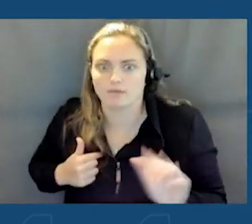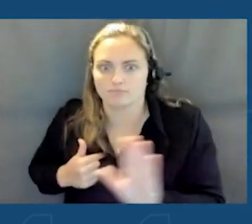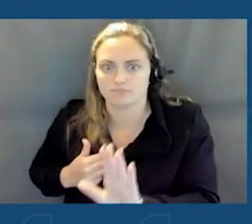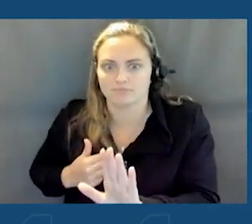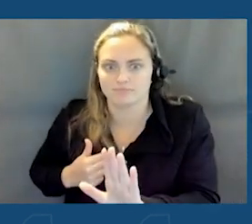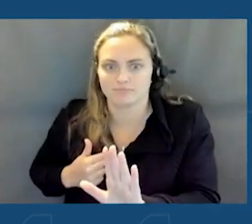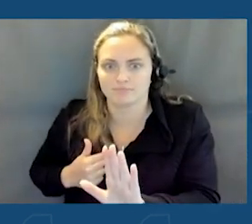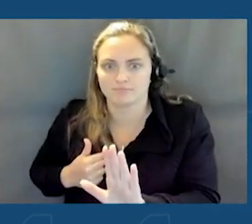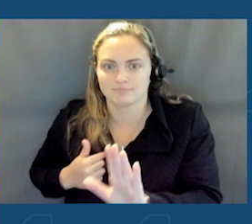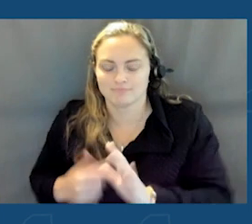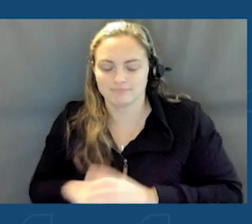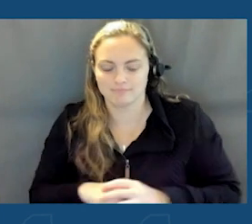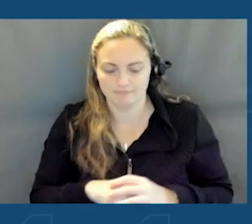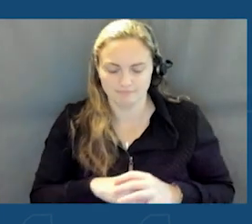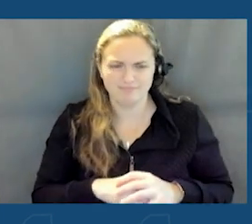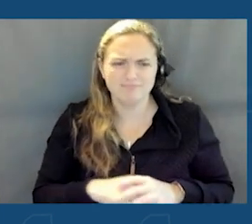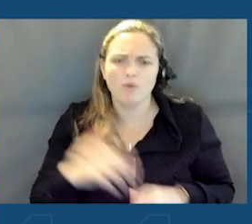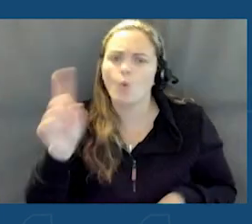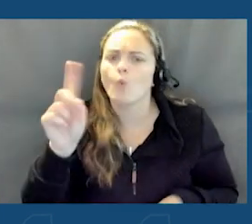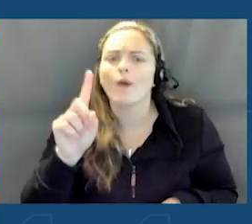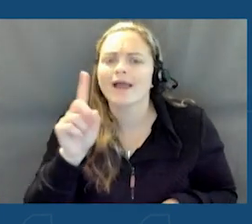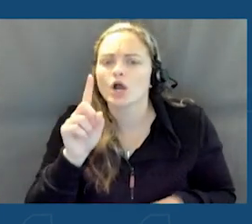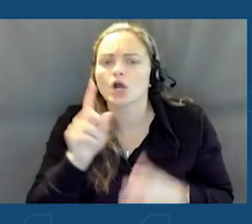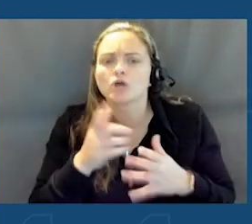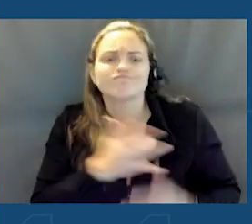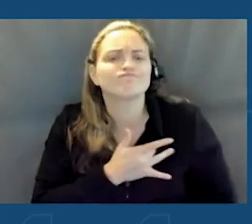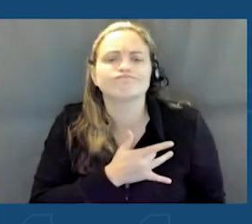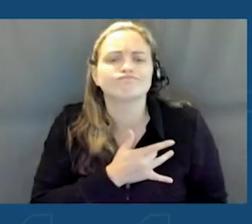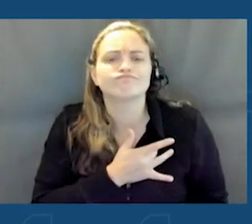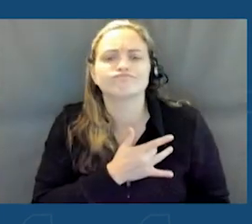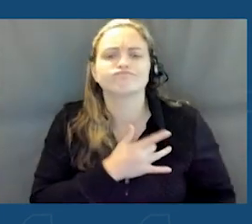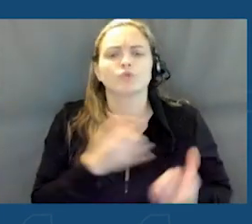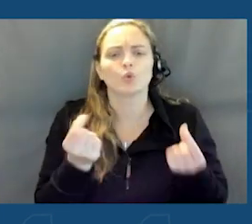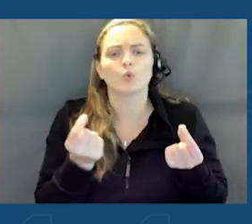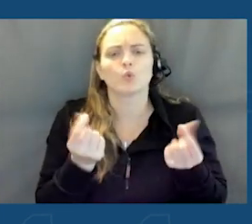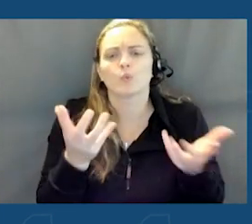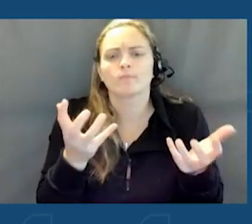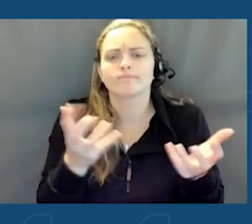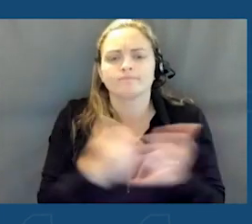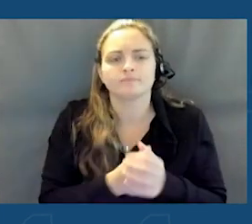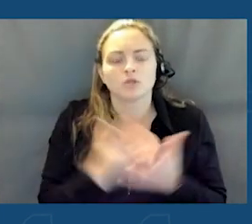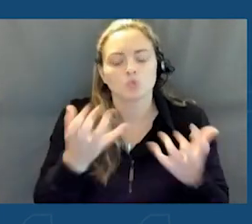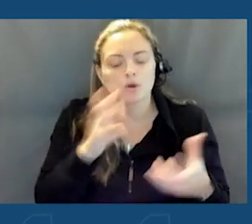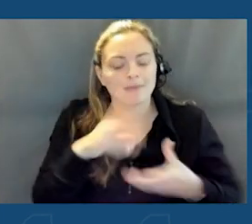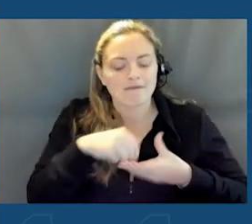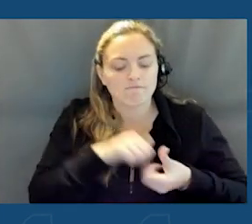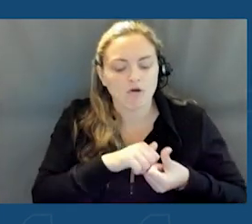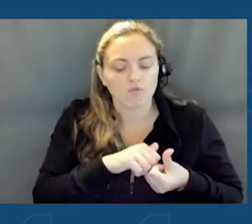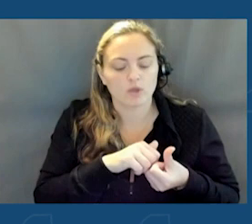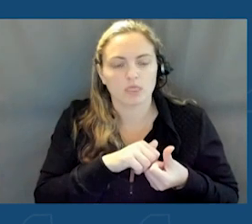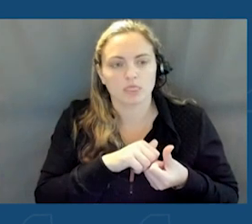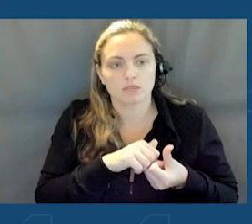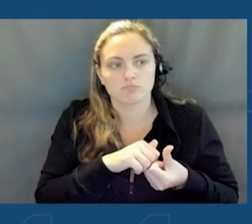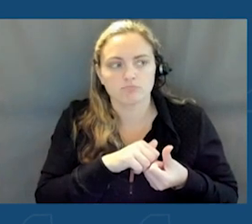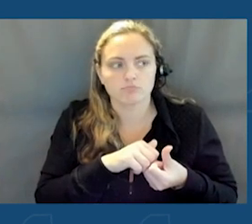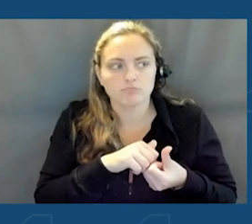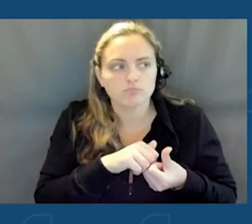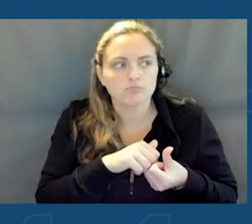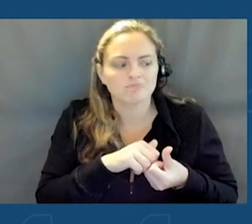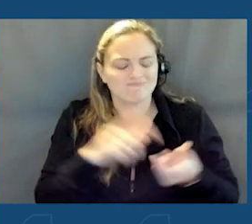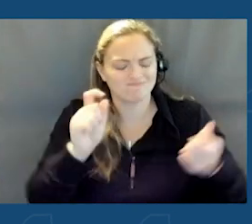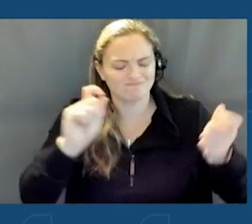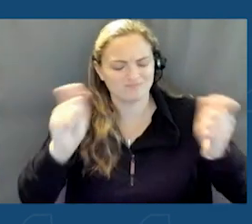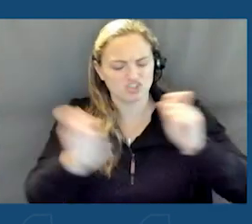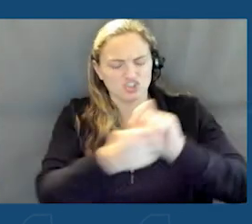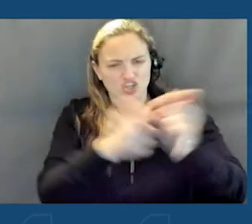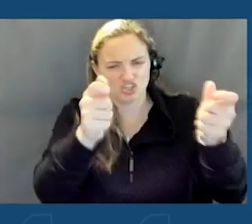And I said, where's your passion? Where's your heart? What do you want to do? And she wanted to be involved in reshaping the